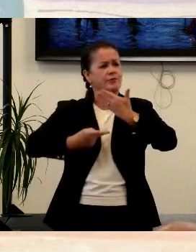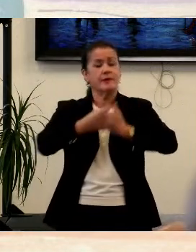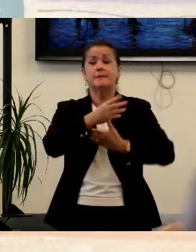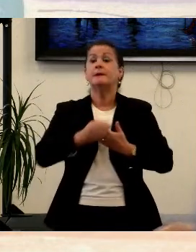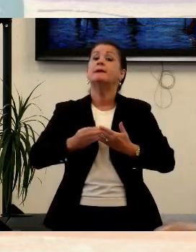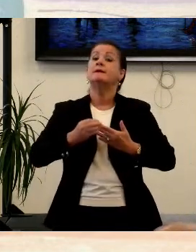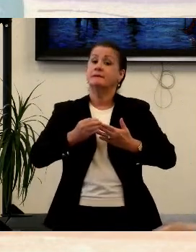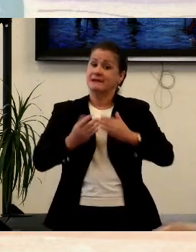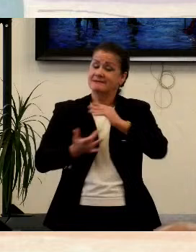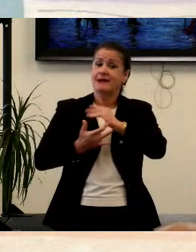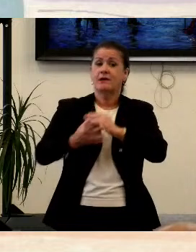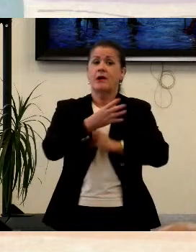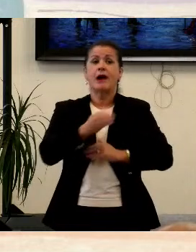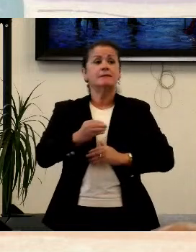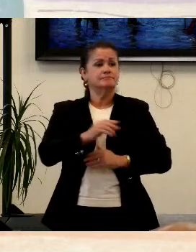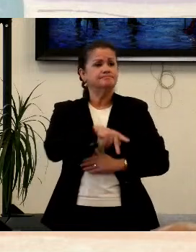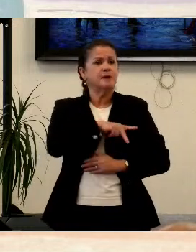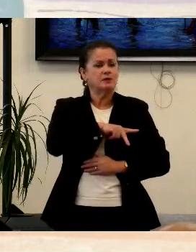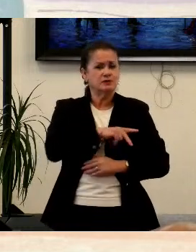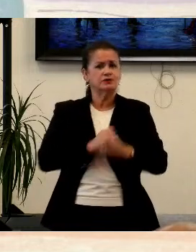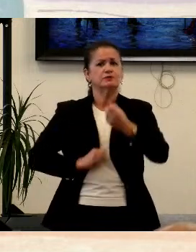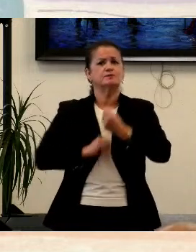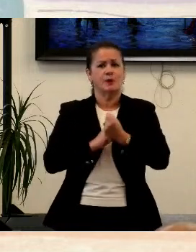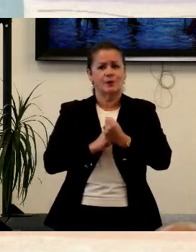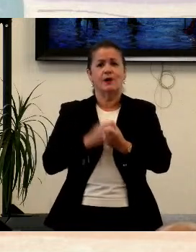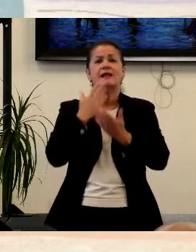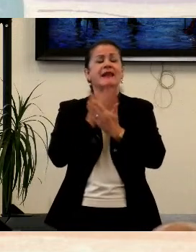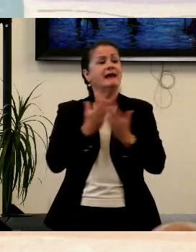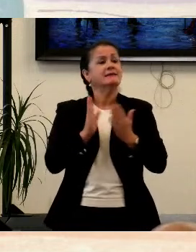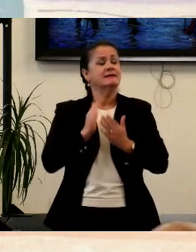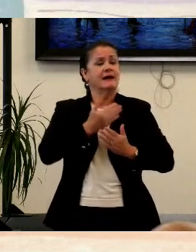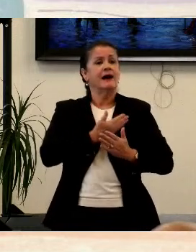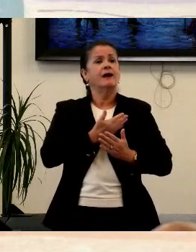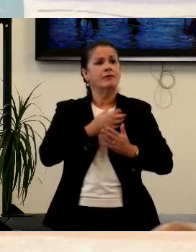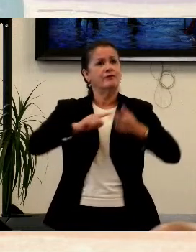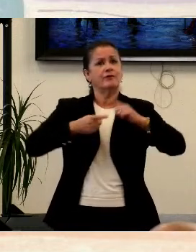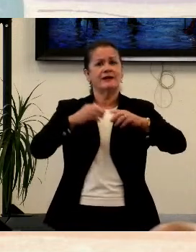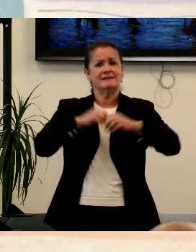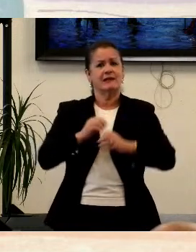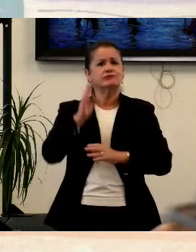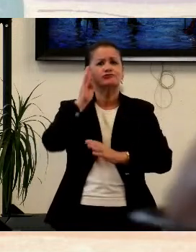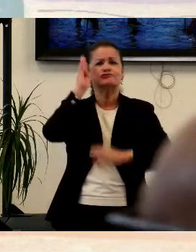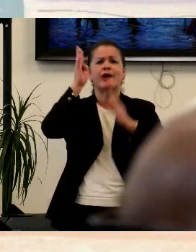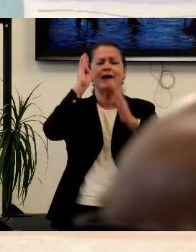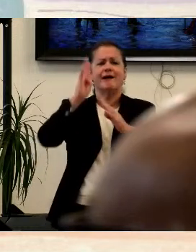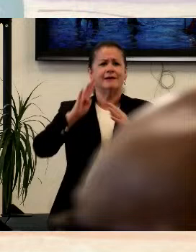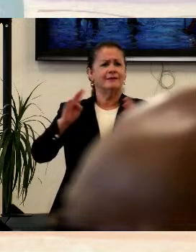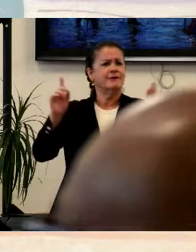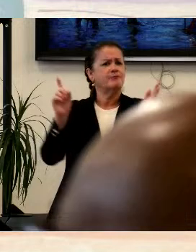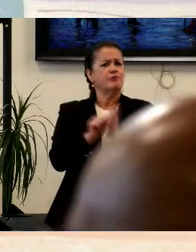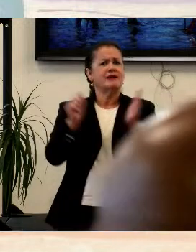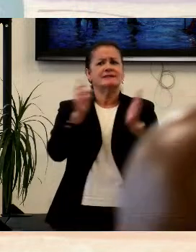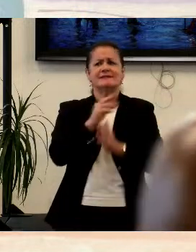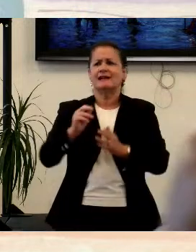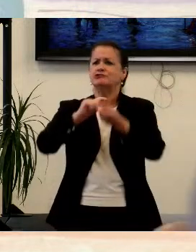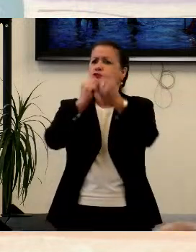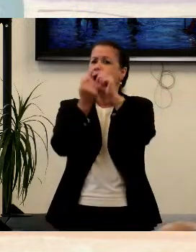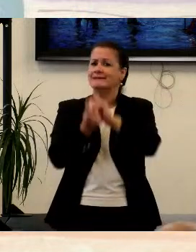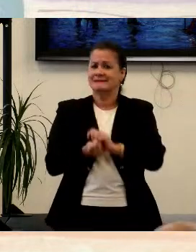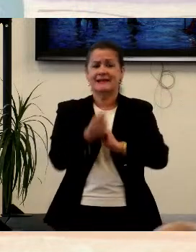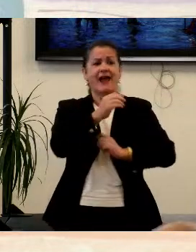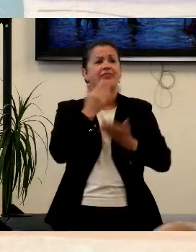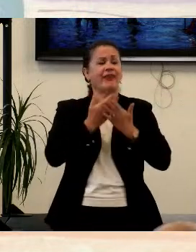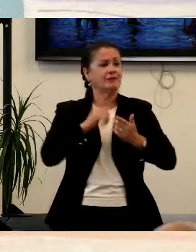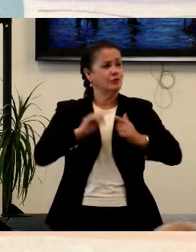and personal support. Thanks to our friends at Syncretic Press, editors and translators, thanks to our friends who are